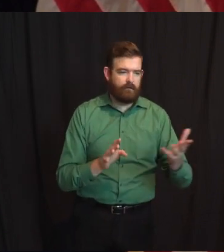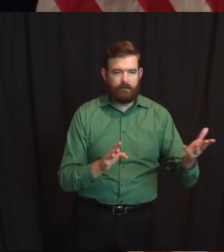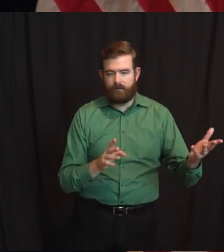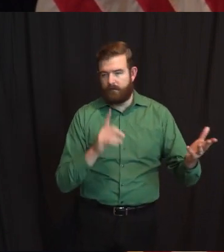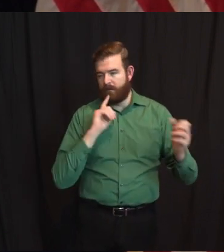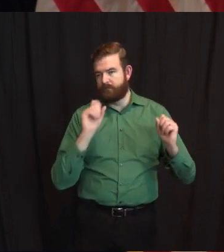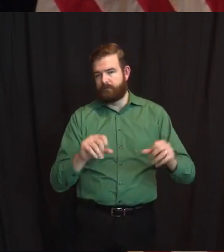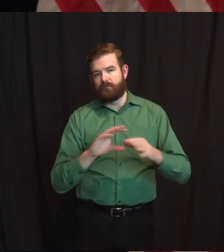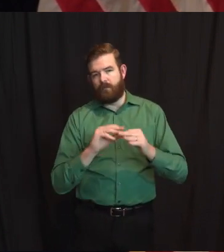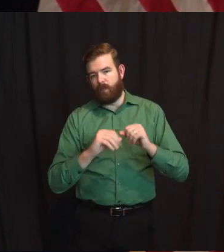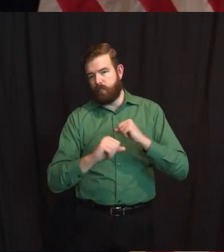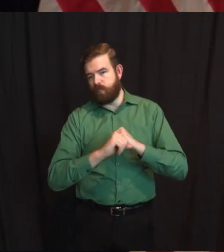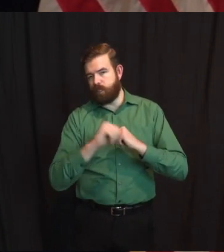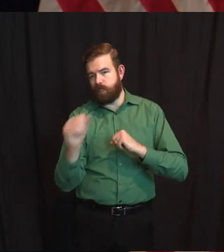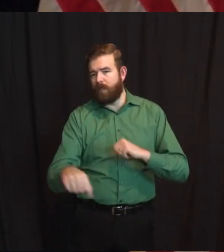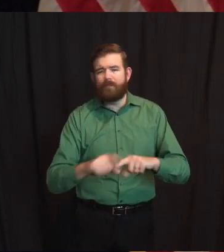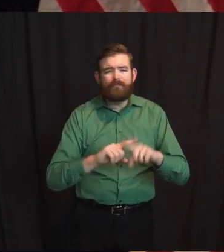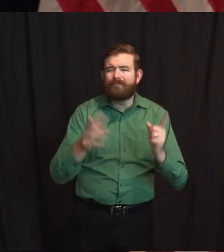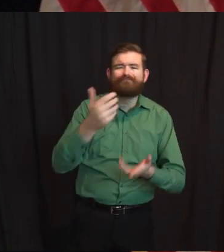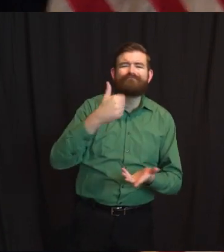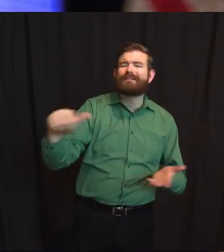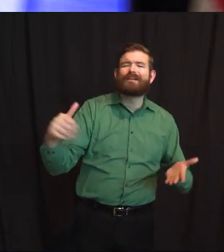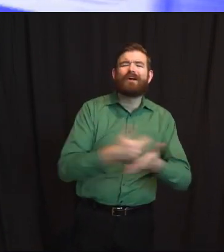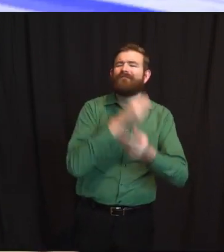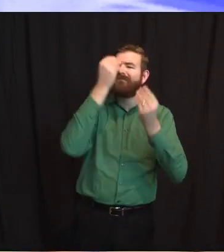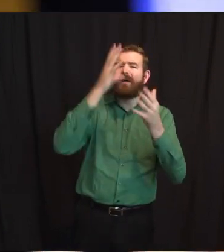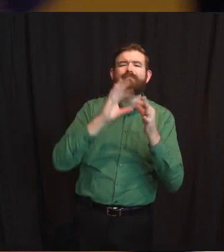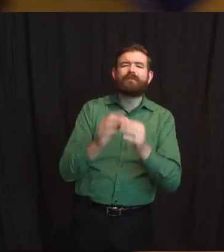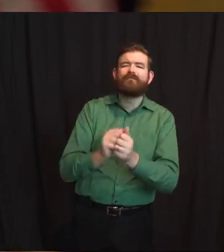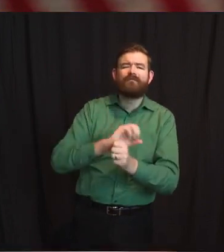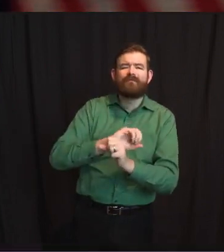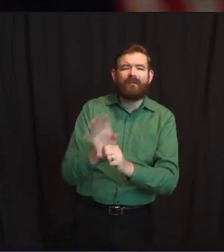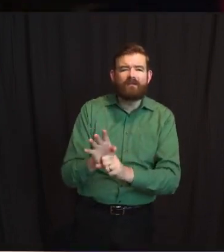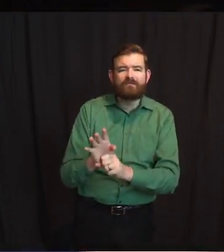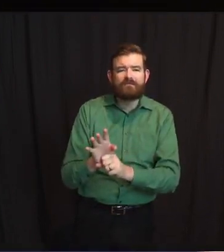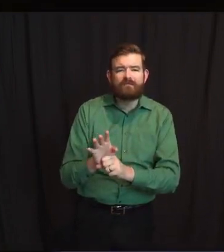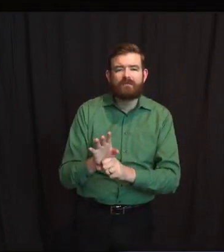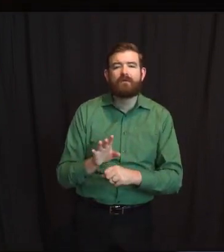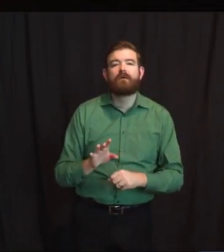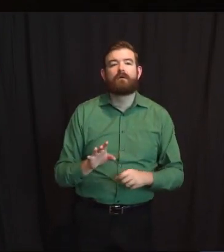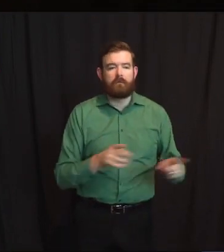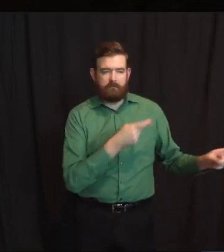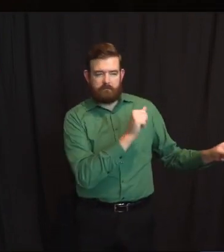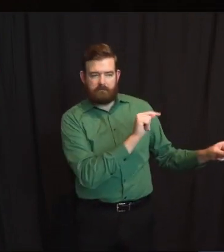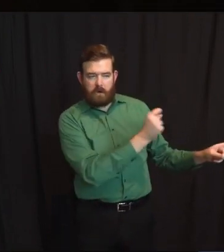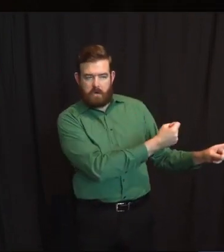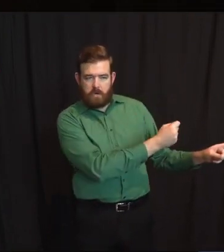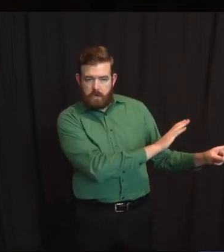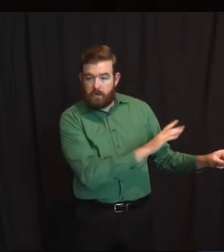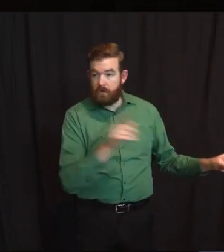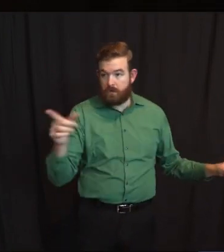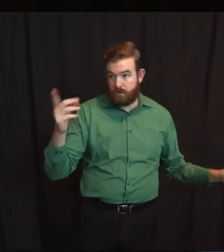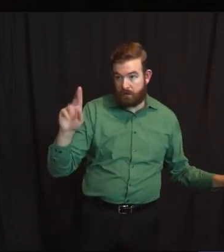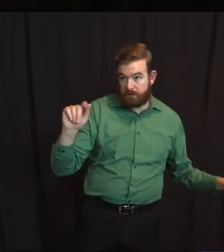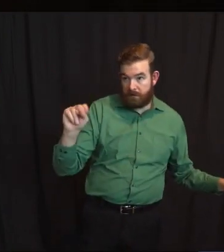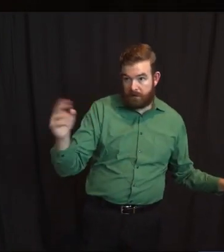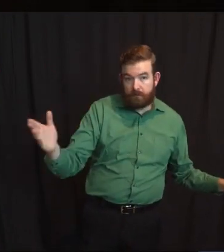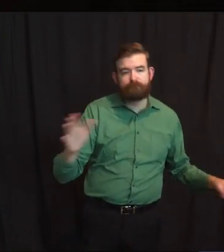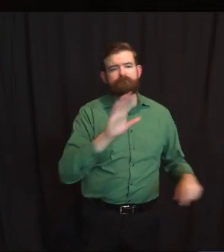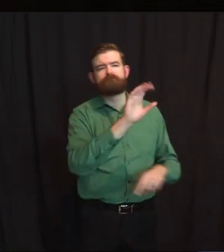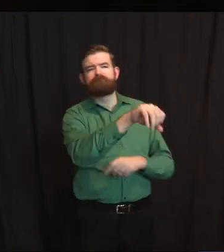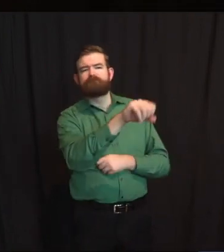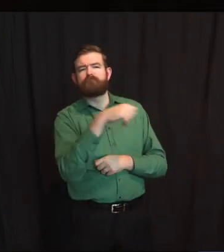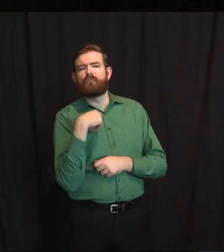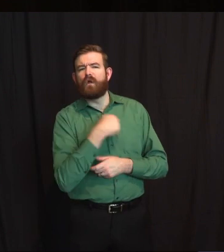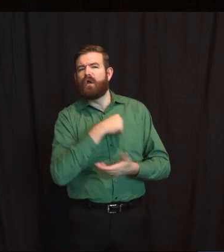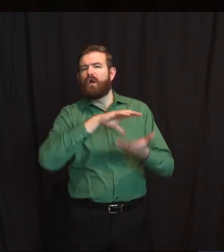any top line thoughts you have, and then Pat will turn over to you. Yeah, we definitely have been learning a lot about the virus over these last